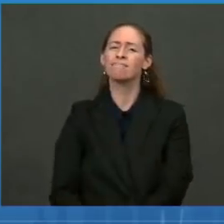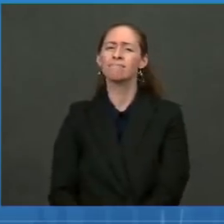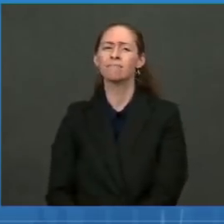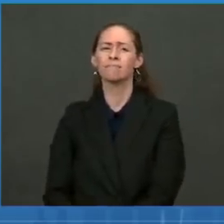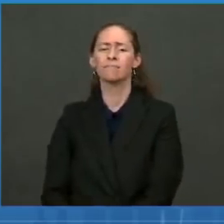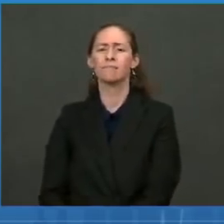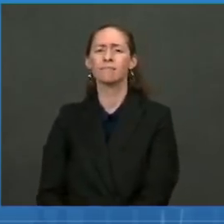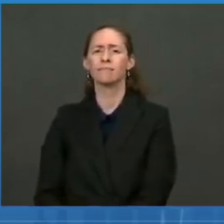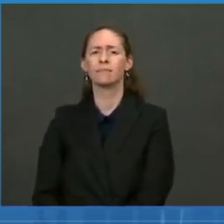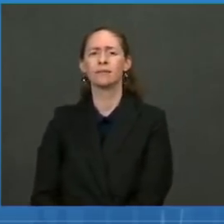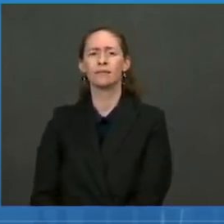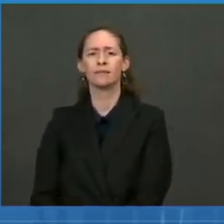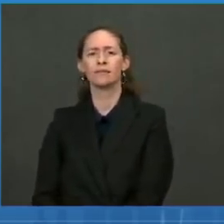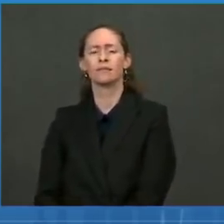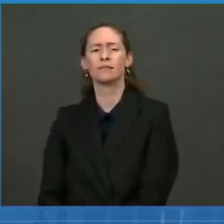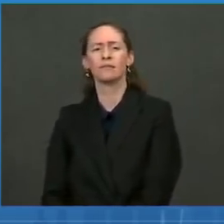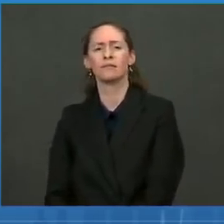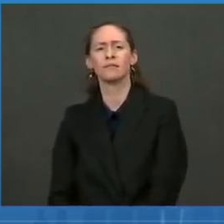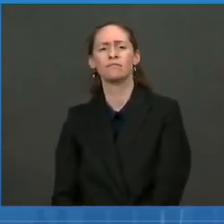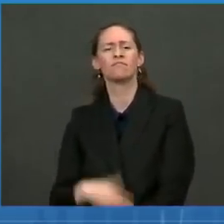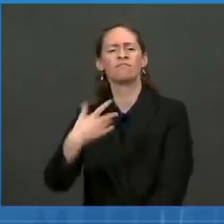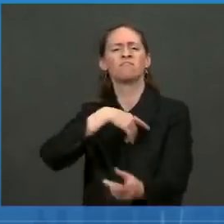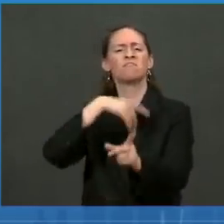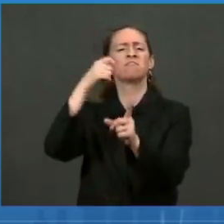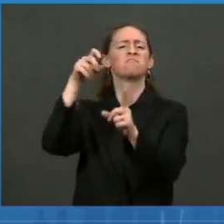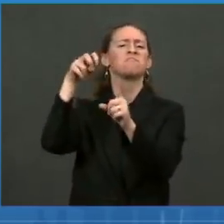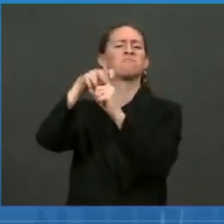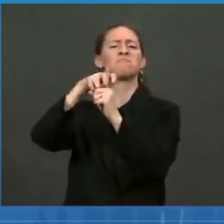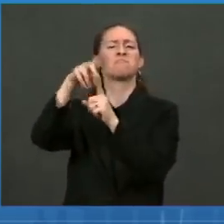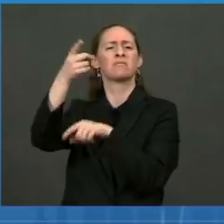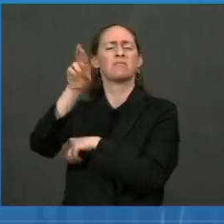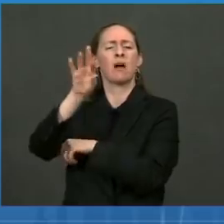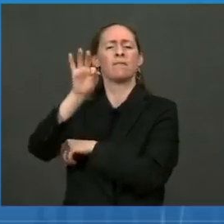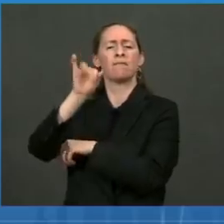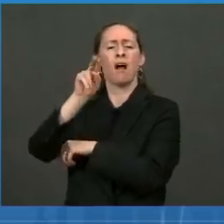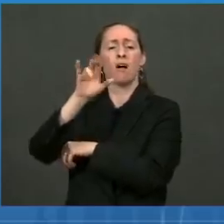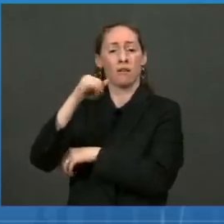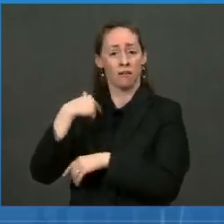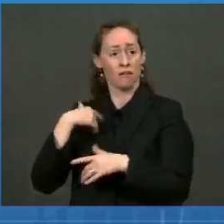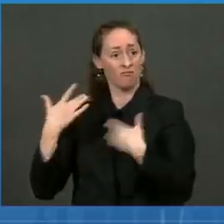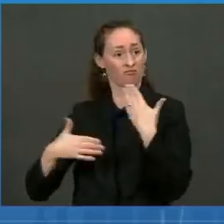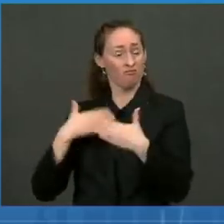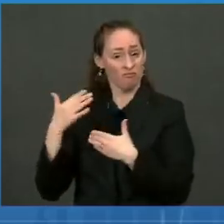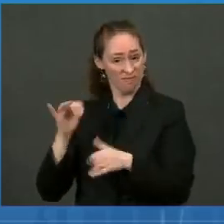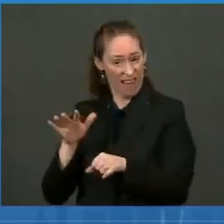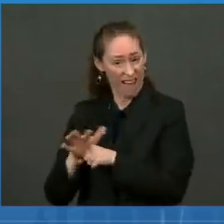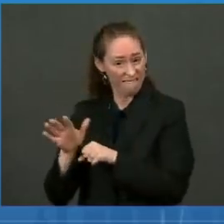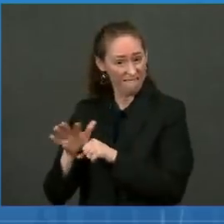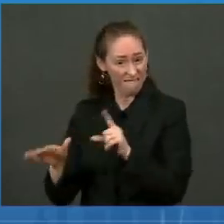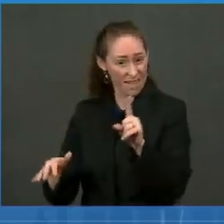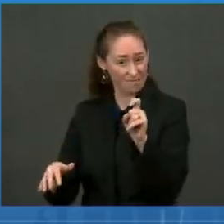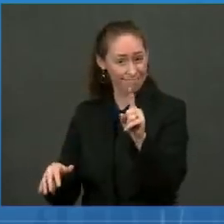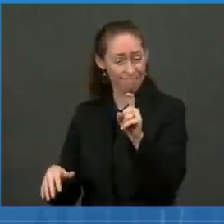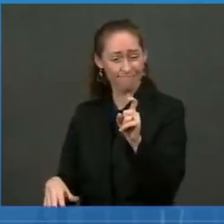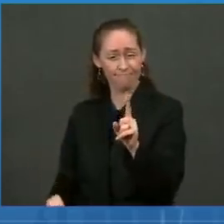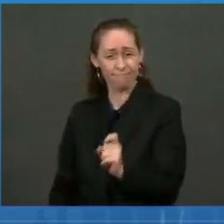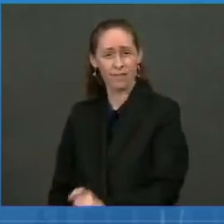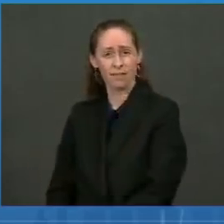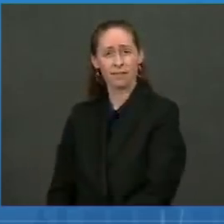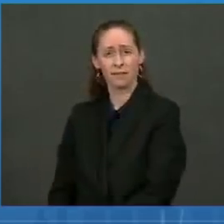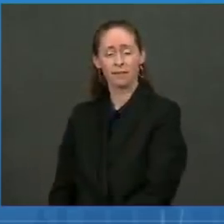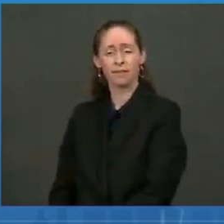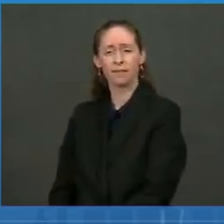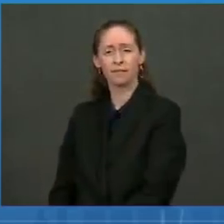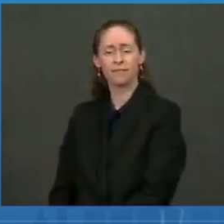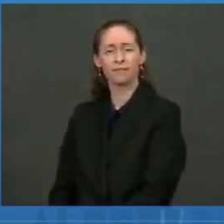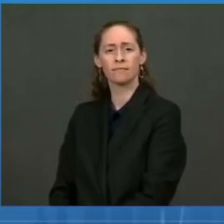Dr. Fauci, do you want to go first, and then I'll follow? Well, the question directly to me, you know, the word enough